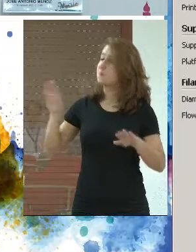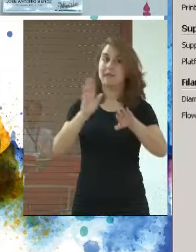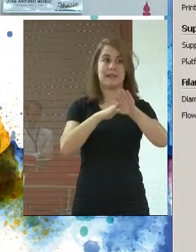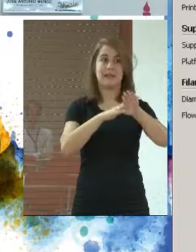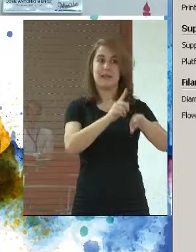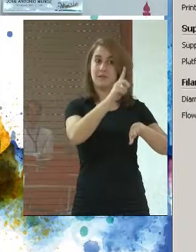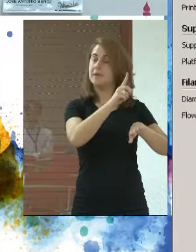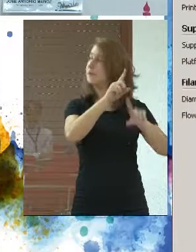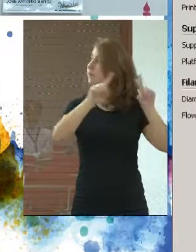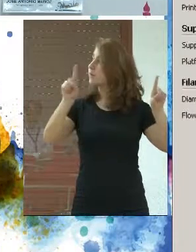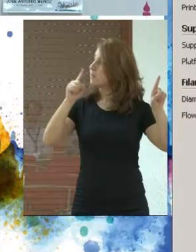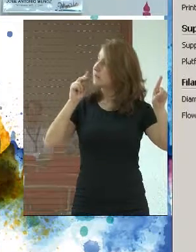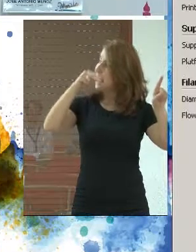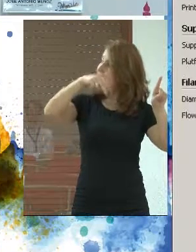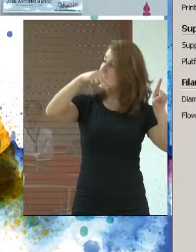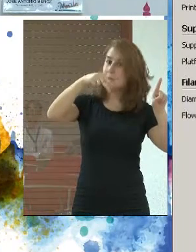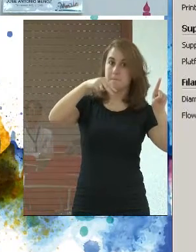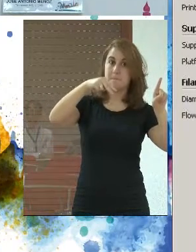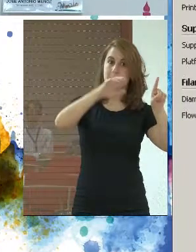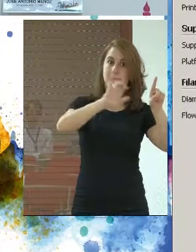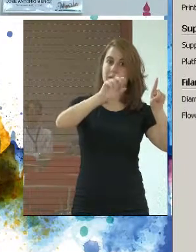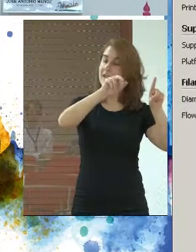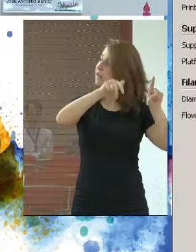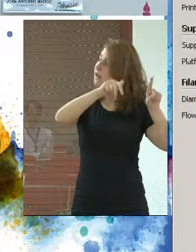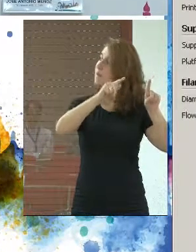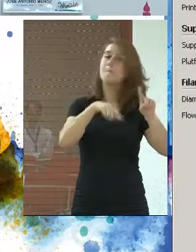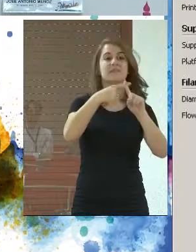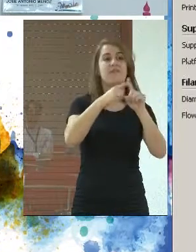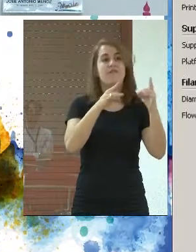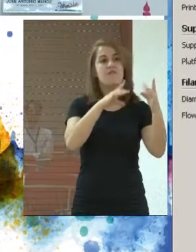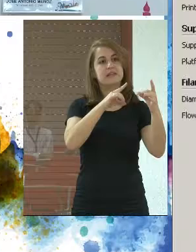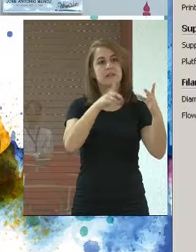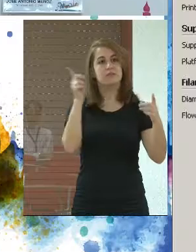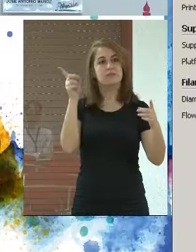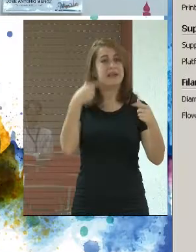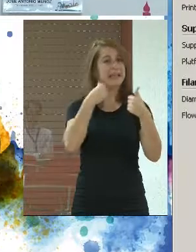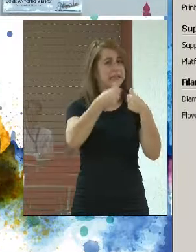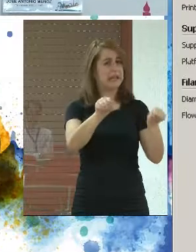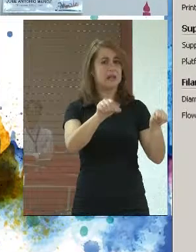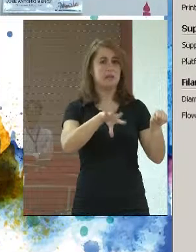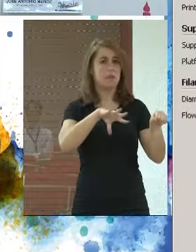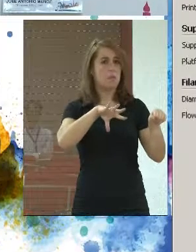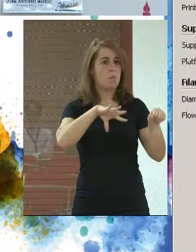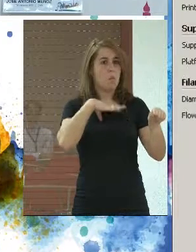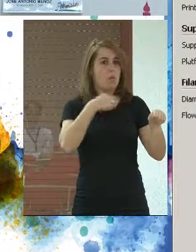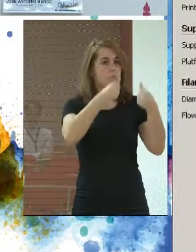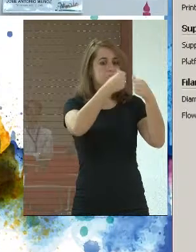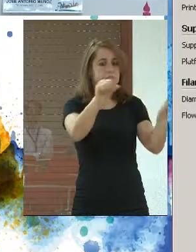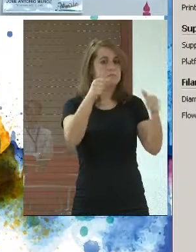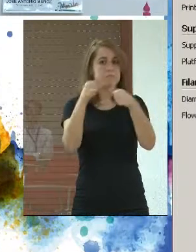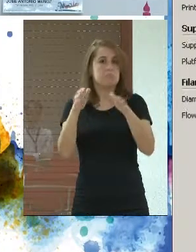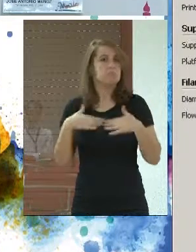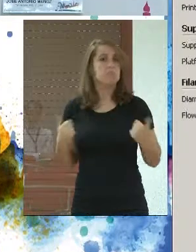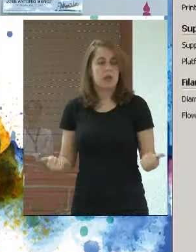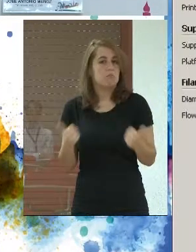And you can see in the upper left corner it says N, highlighting where the north